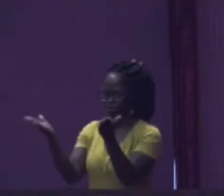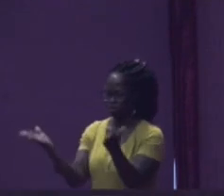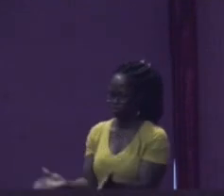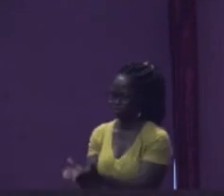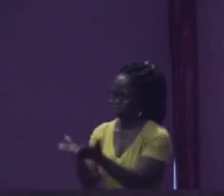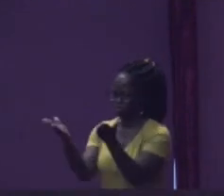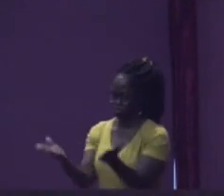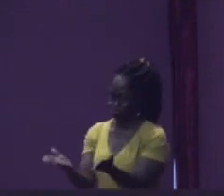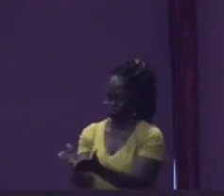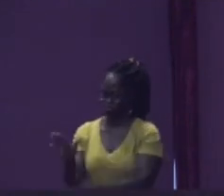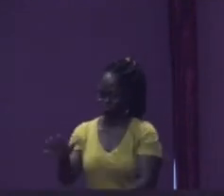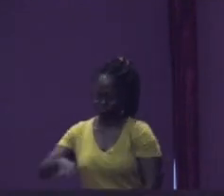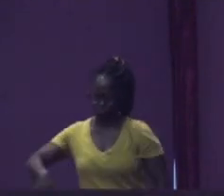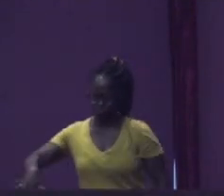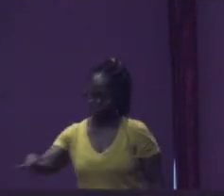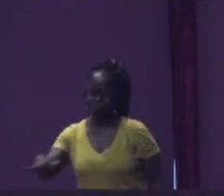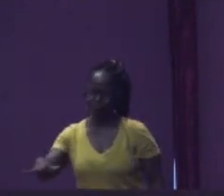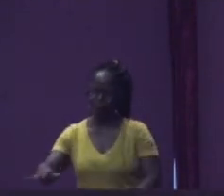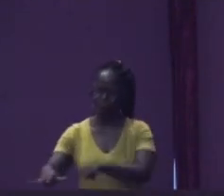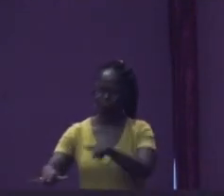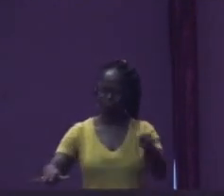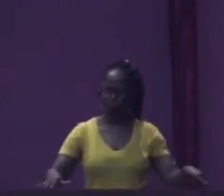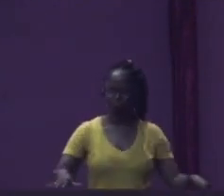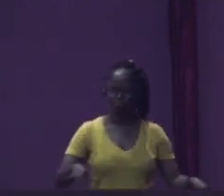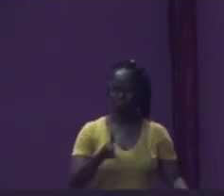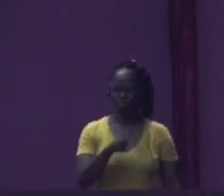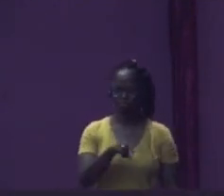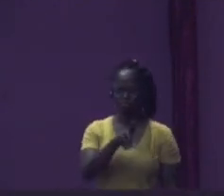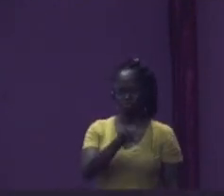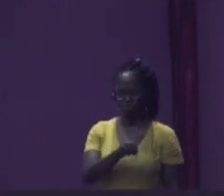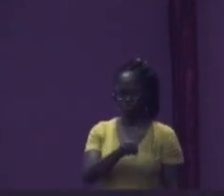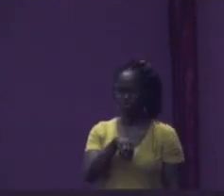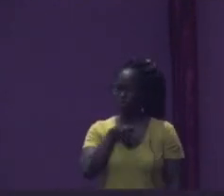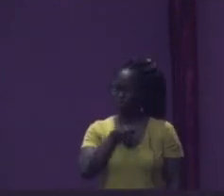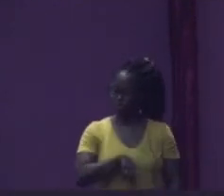what are called Ladinos or non-Indias